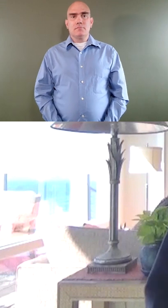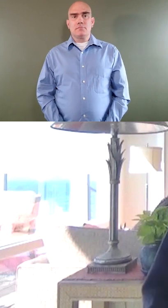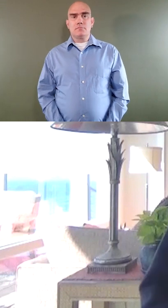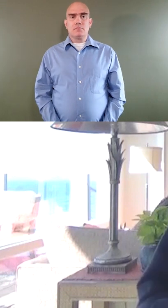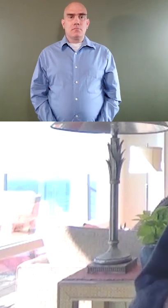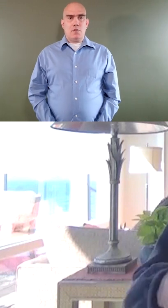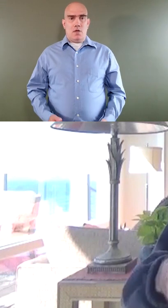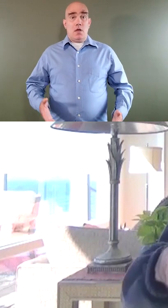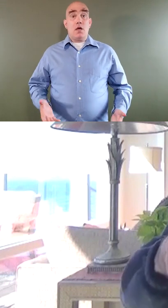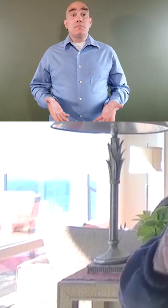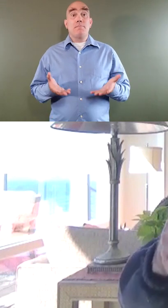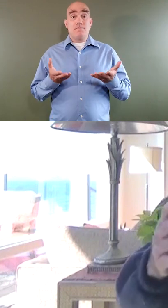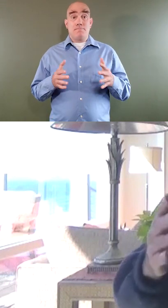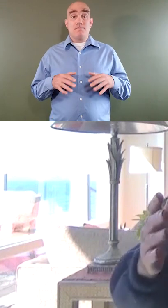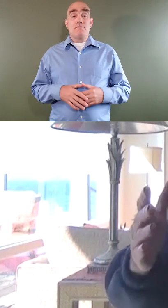Come up.